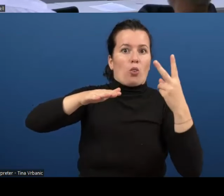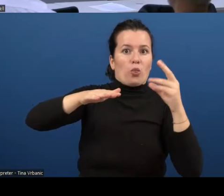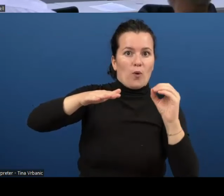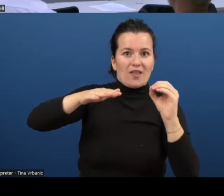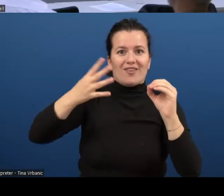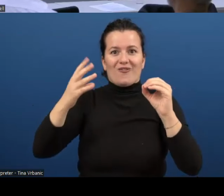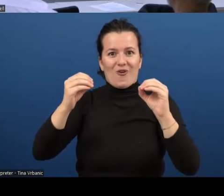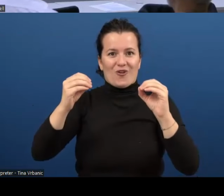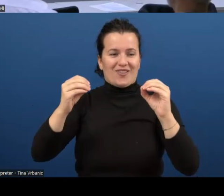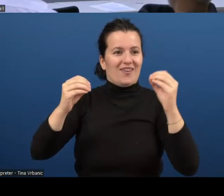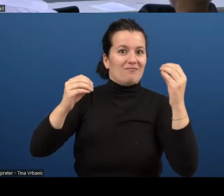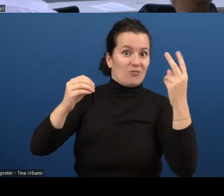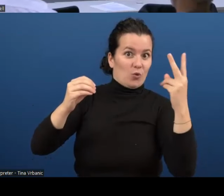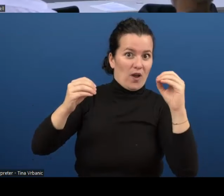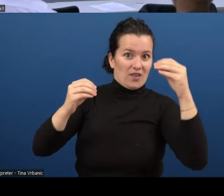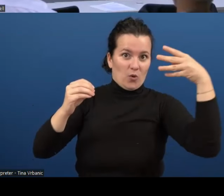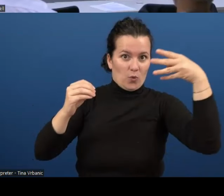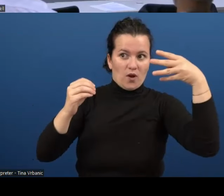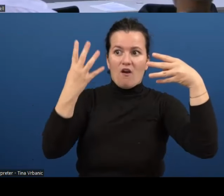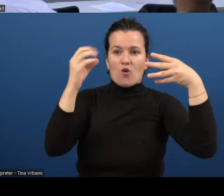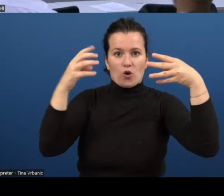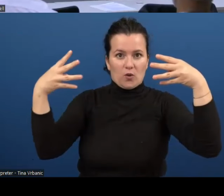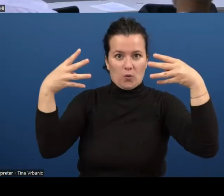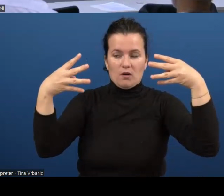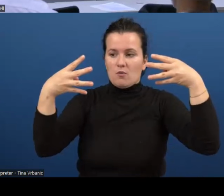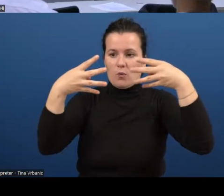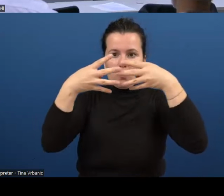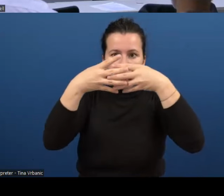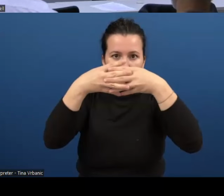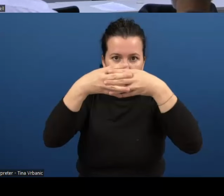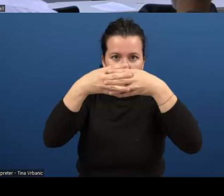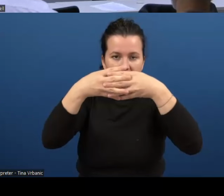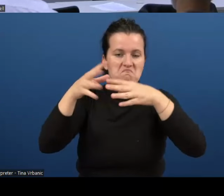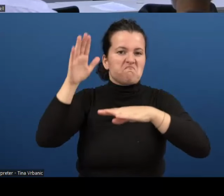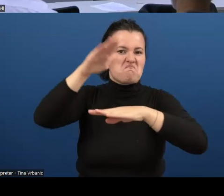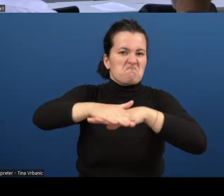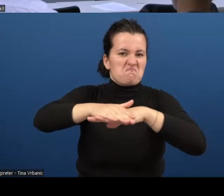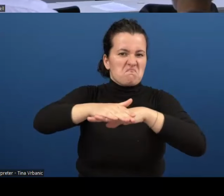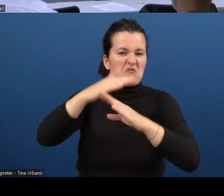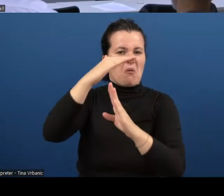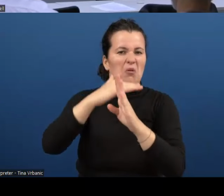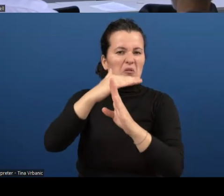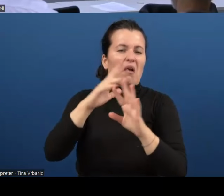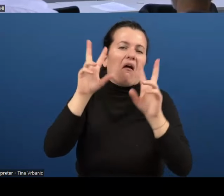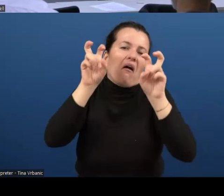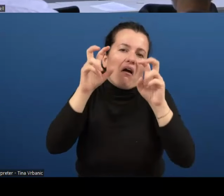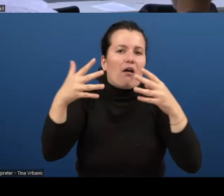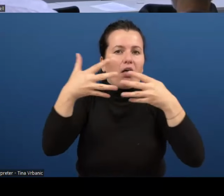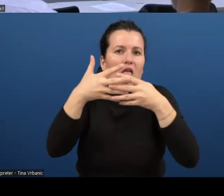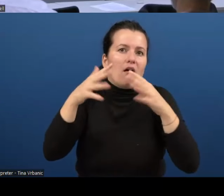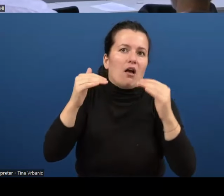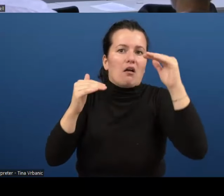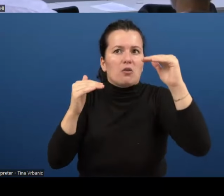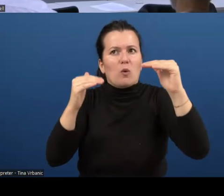40 degrees. On average, if you would measure it physically, it would be a temperature of 30 degrees, which is